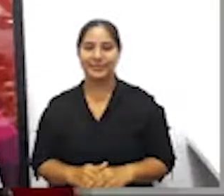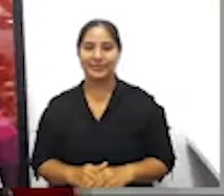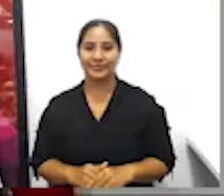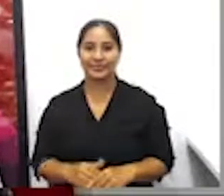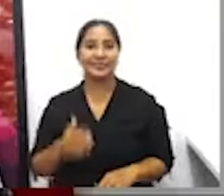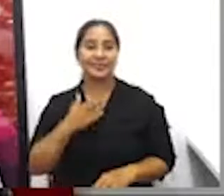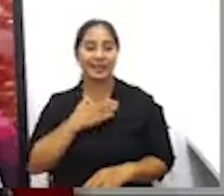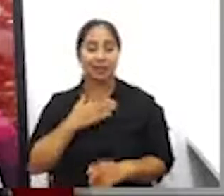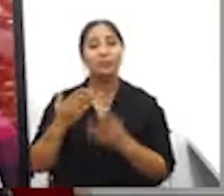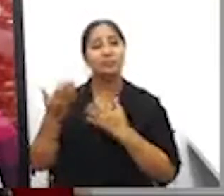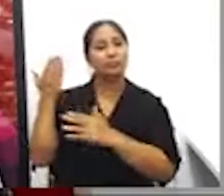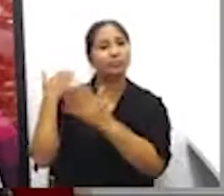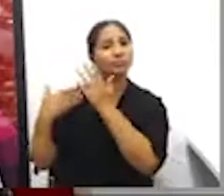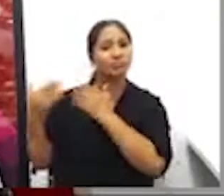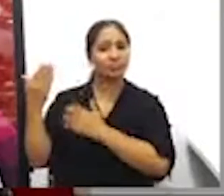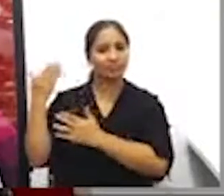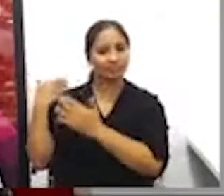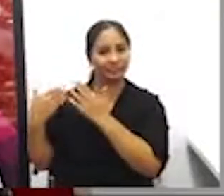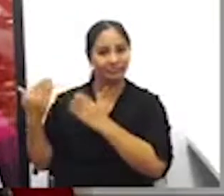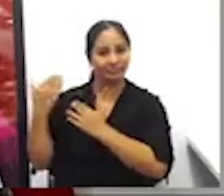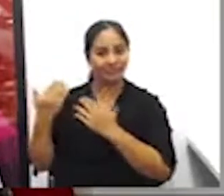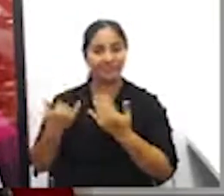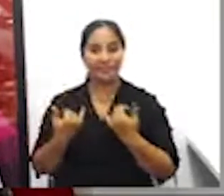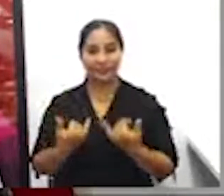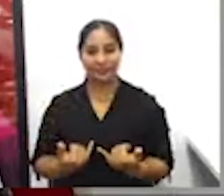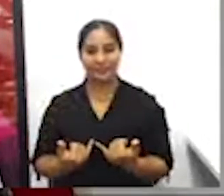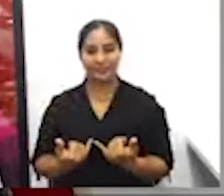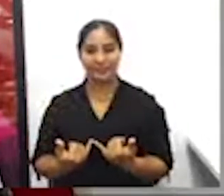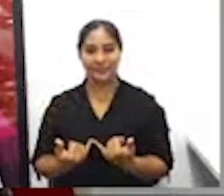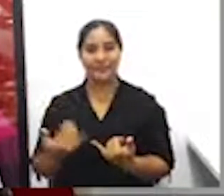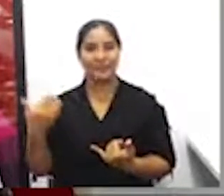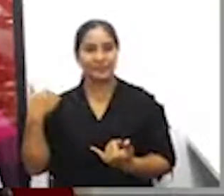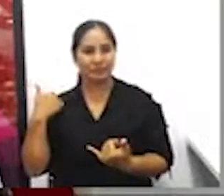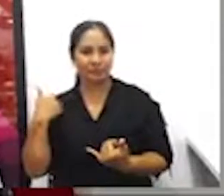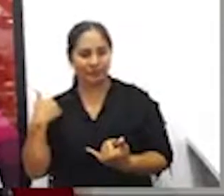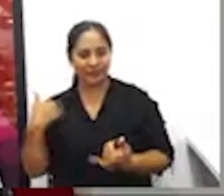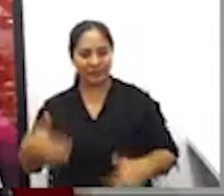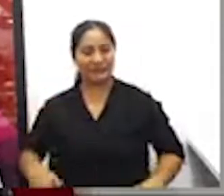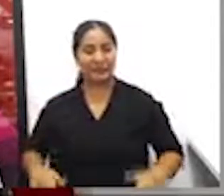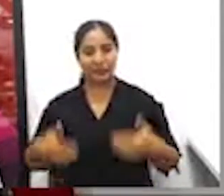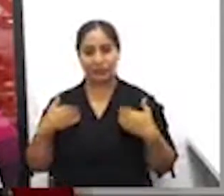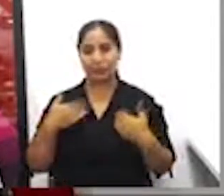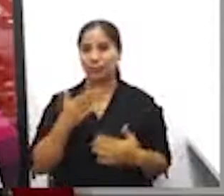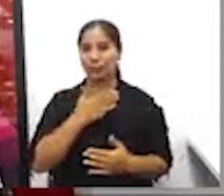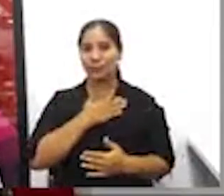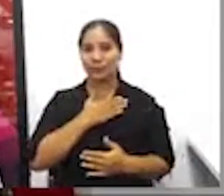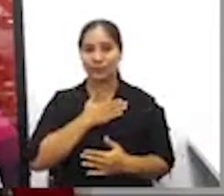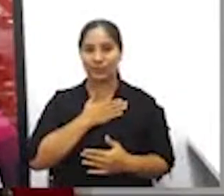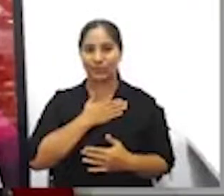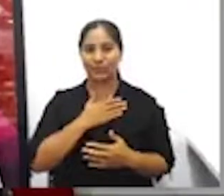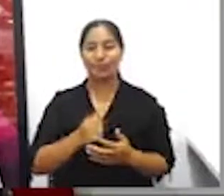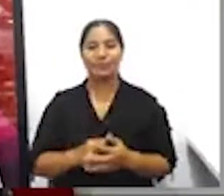Deputy Secretary of State, so I'm still working pretty productively, even in my older age.